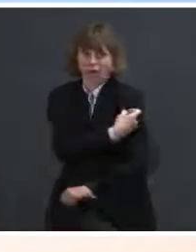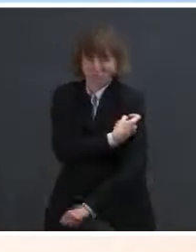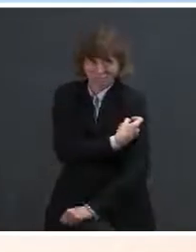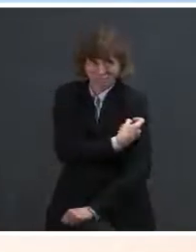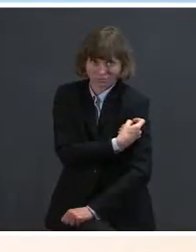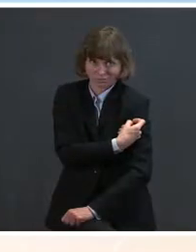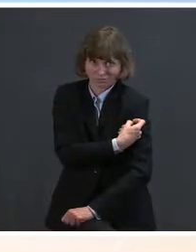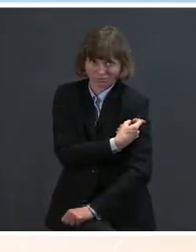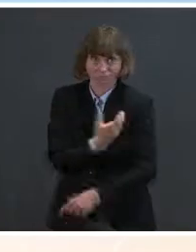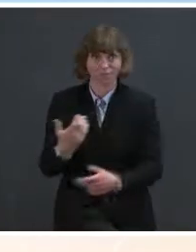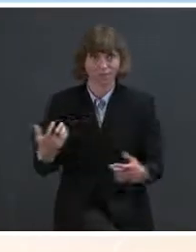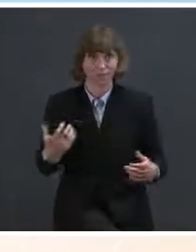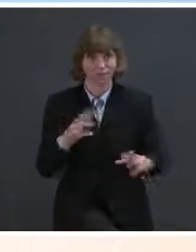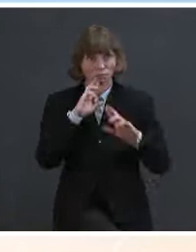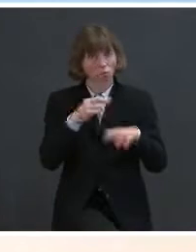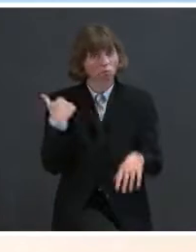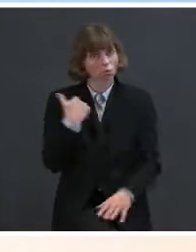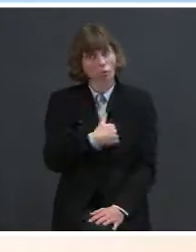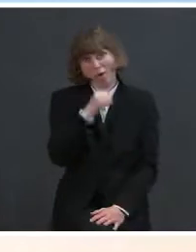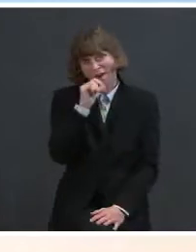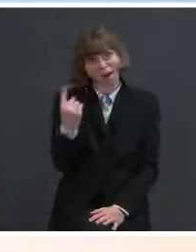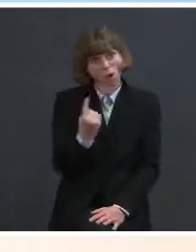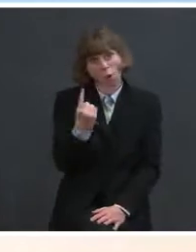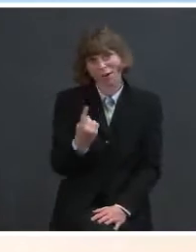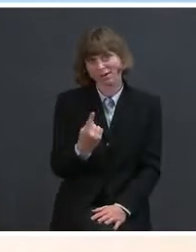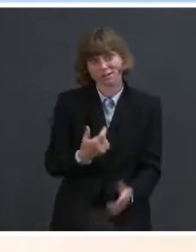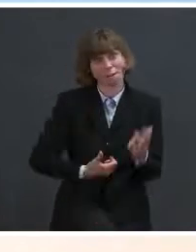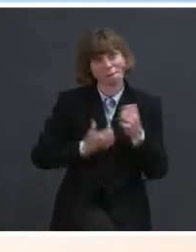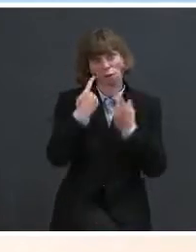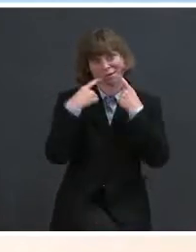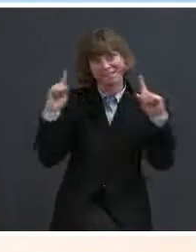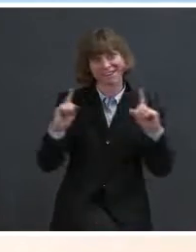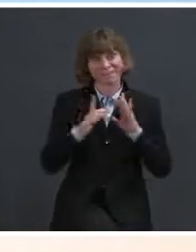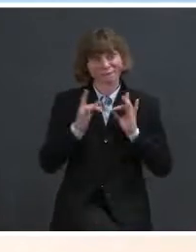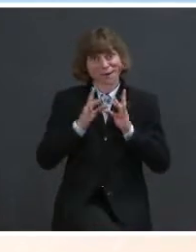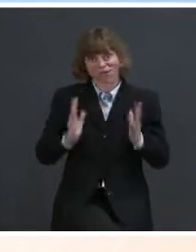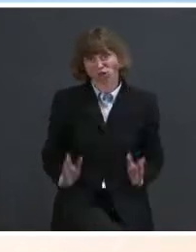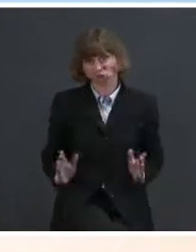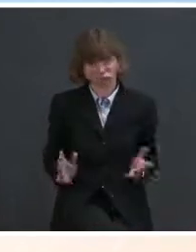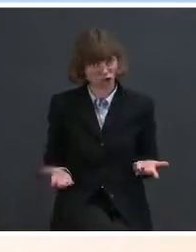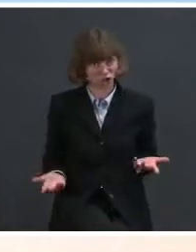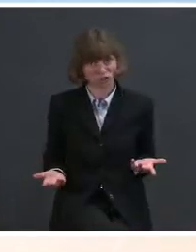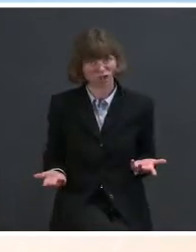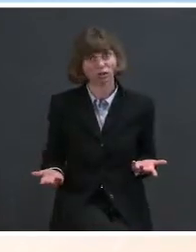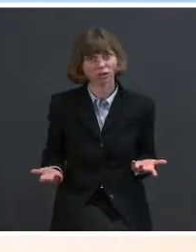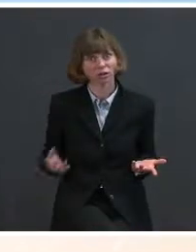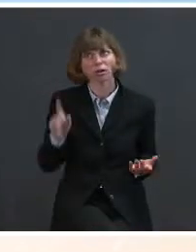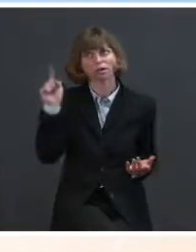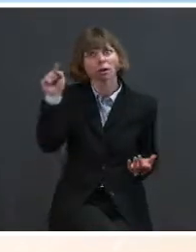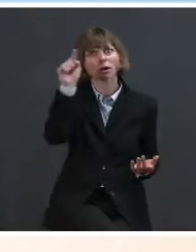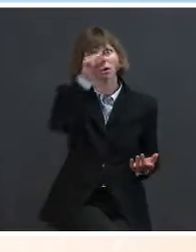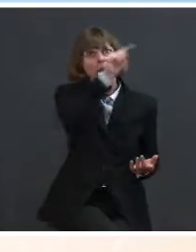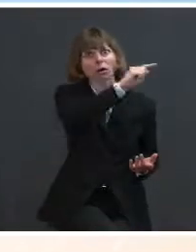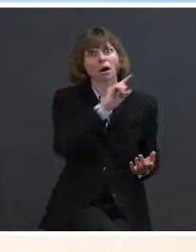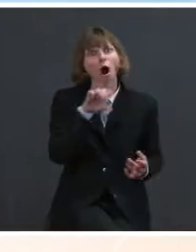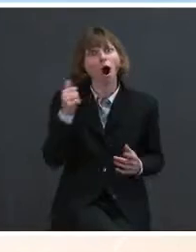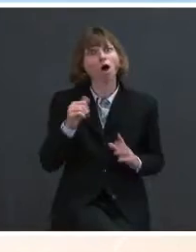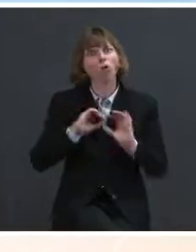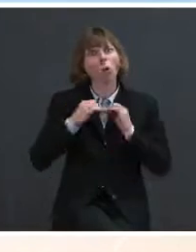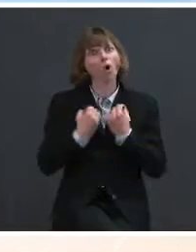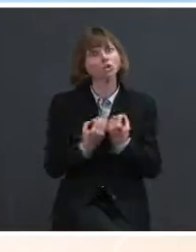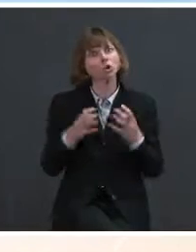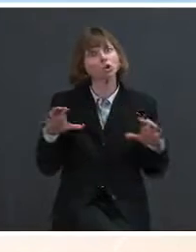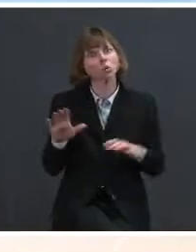that we are not always going to be the most effective messenger, and there are outside organizations that are doing a range of